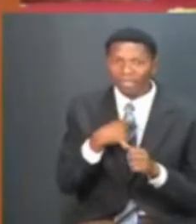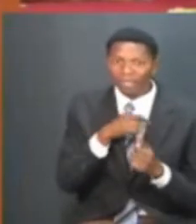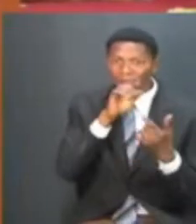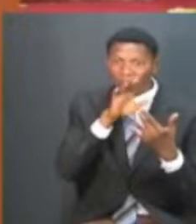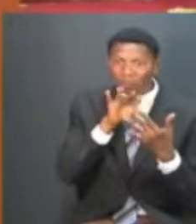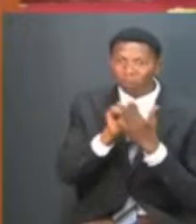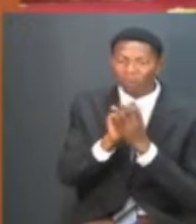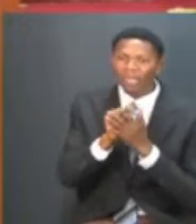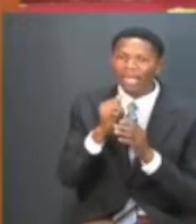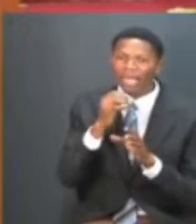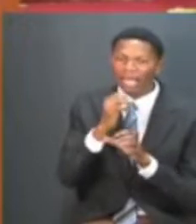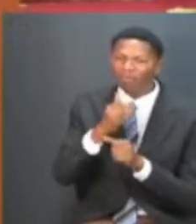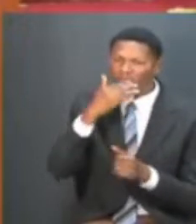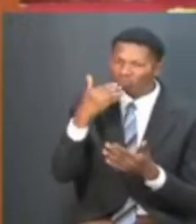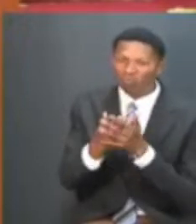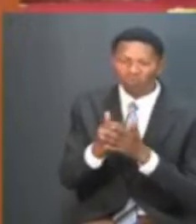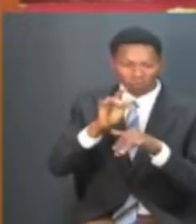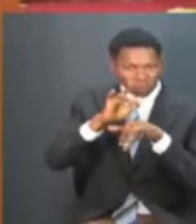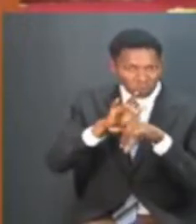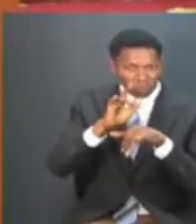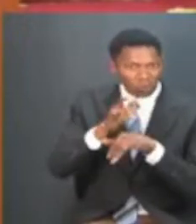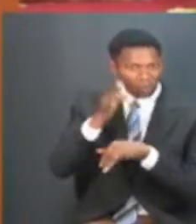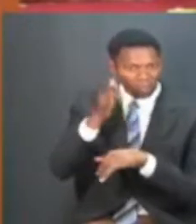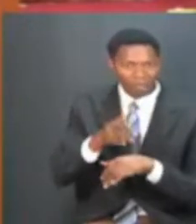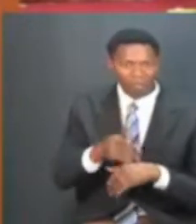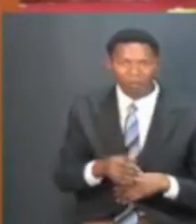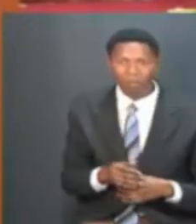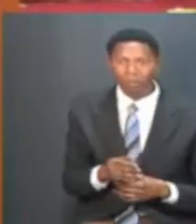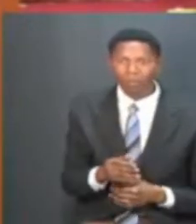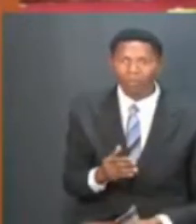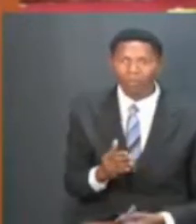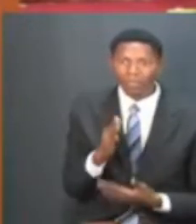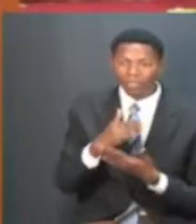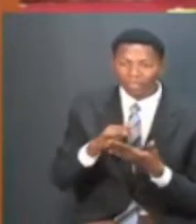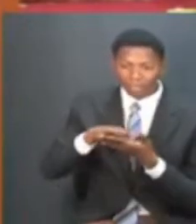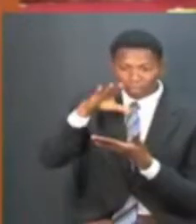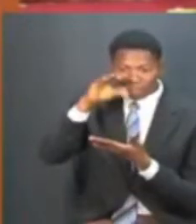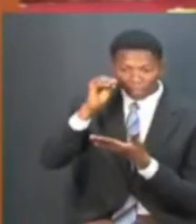much on them. Because some learners at that time could even make